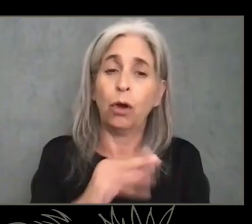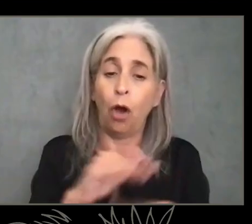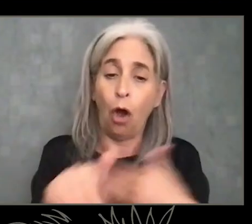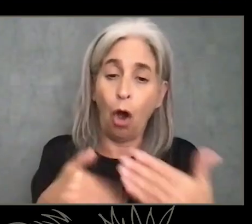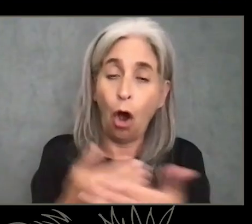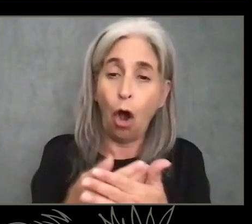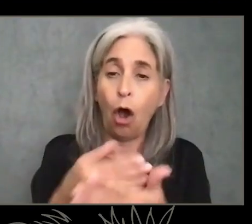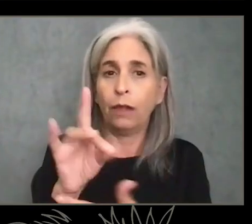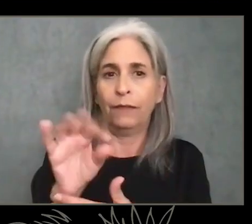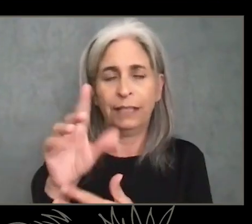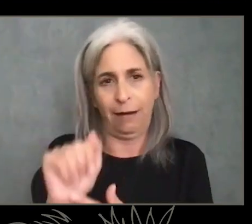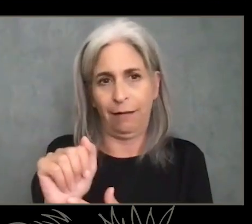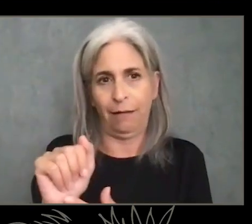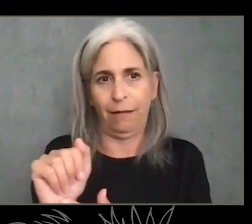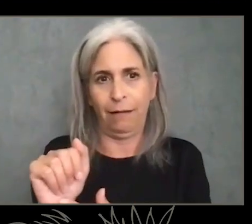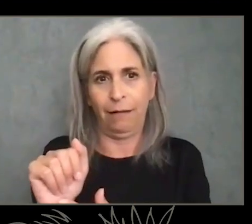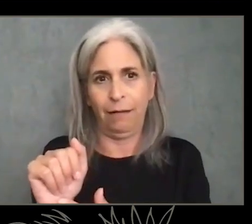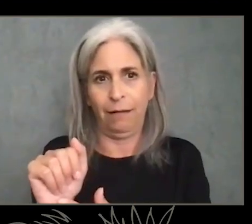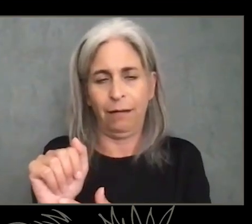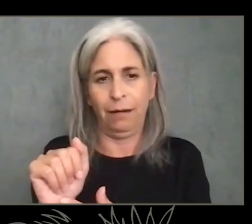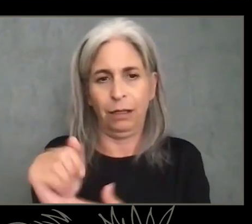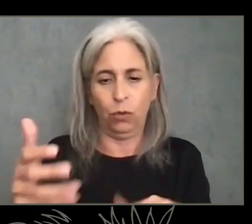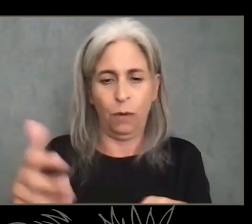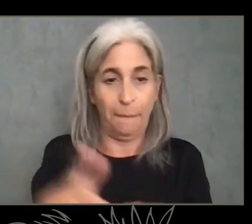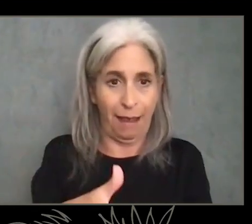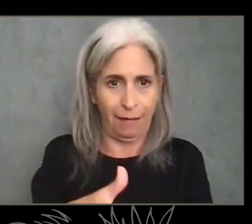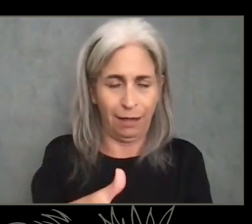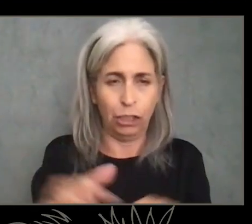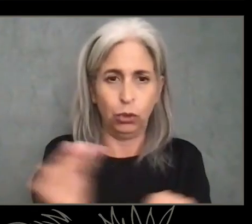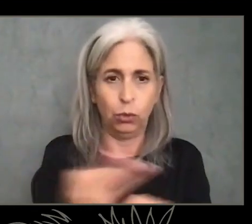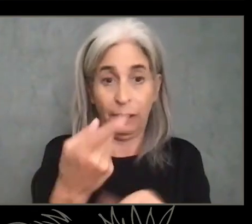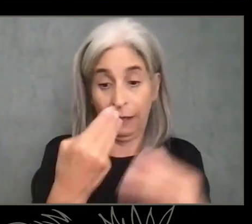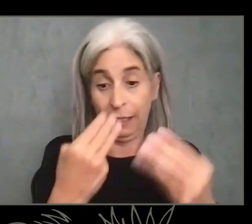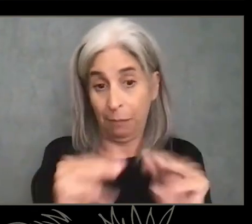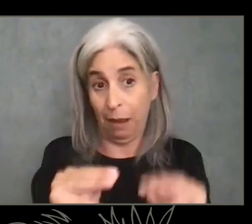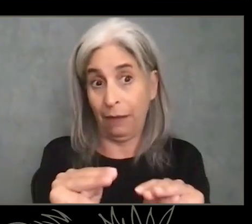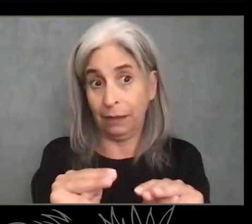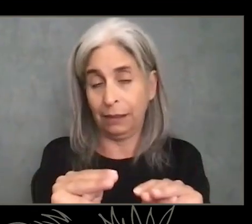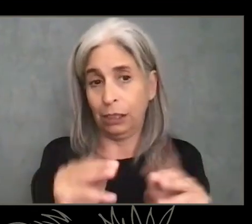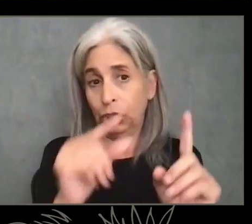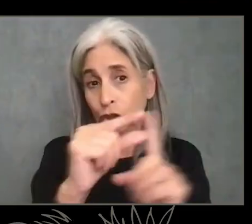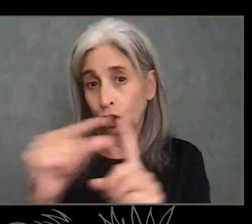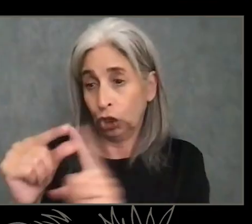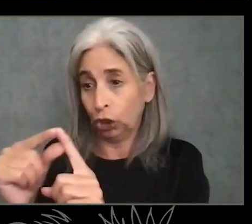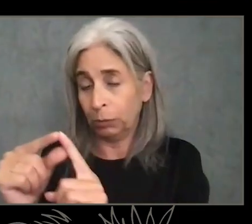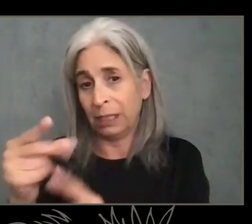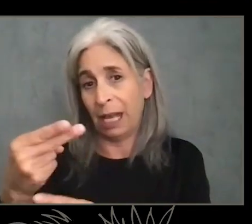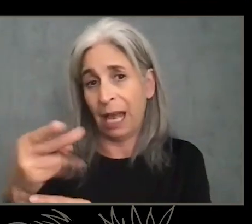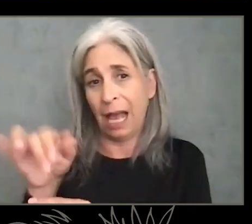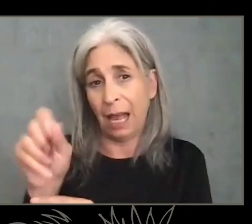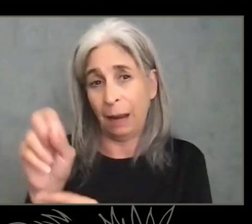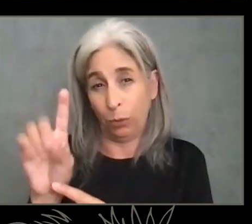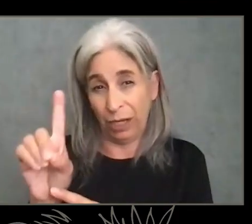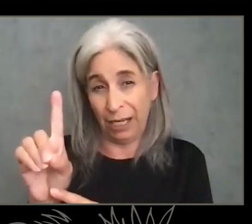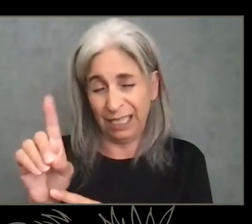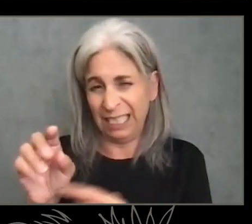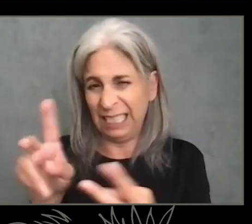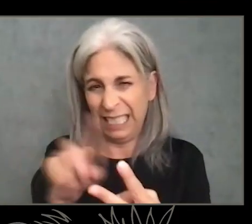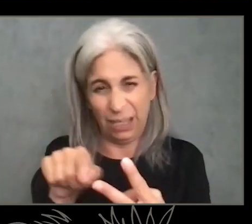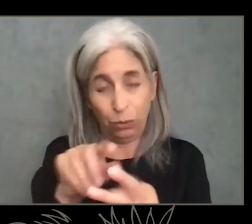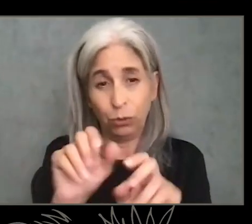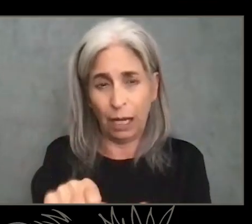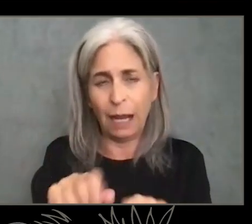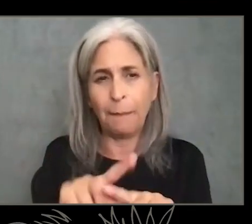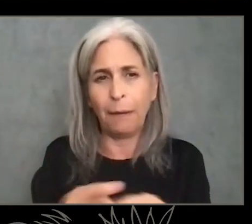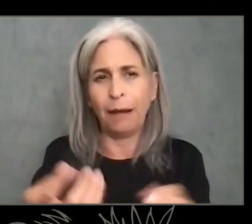data in a way of embeddings. We're going to use this method. We could use term-based, you can use hybrid, but I want you today to show you